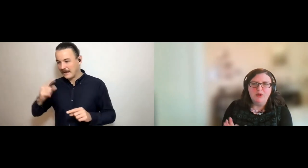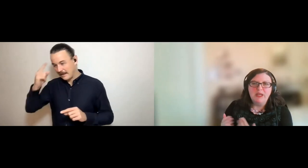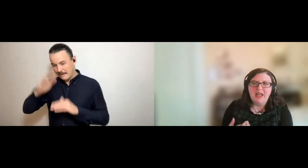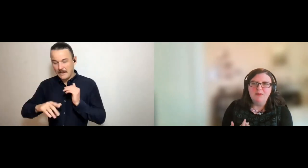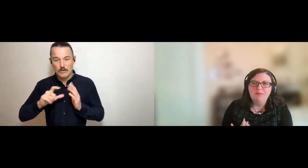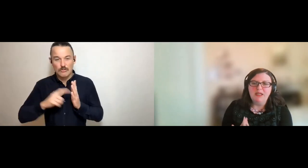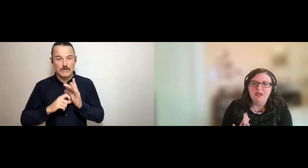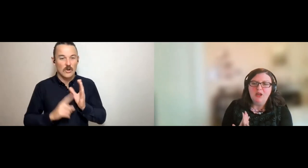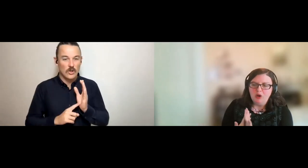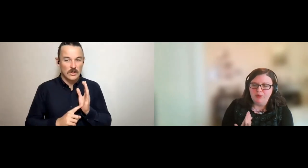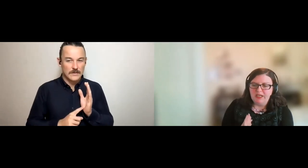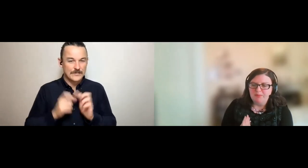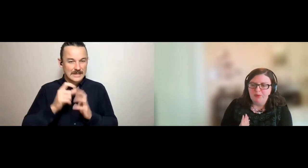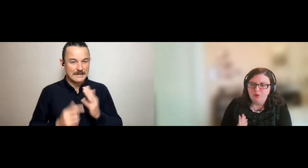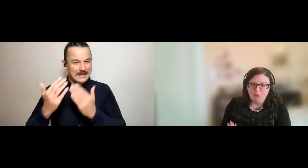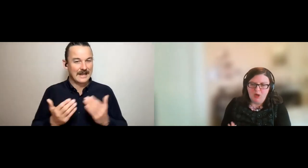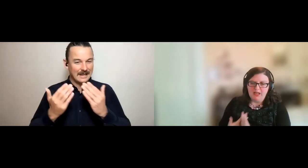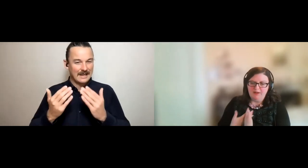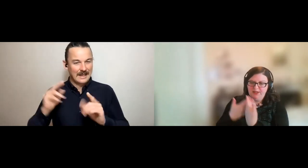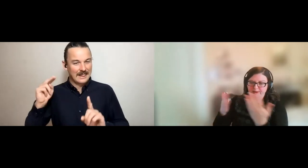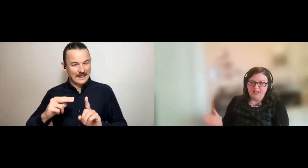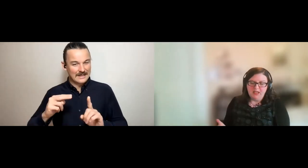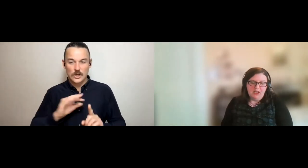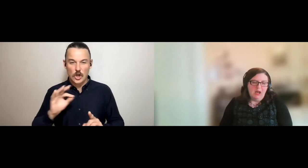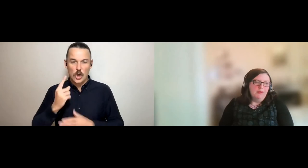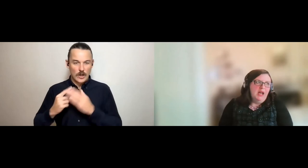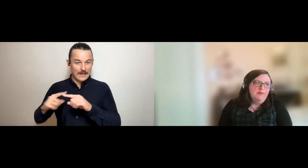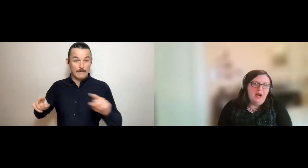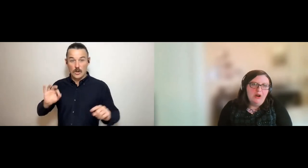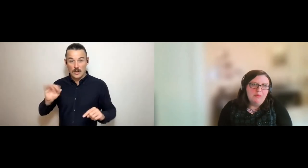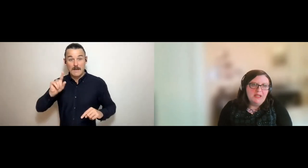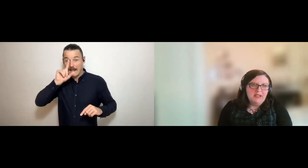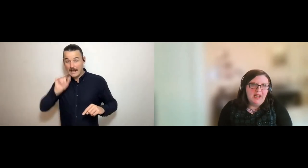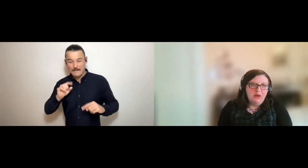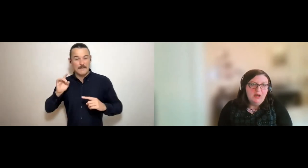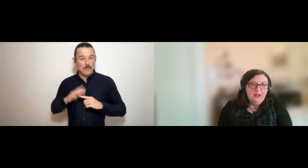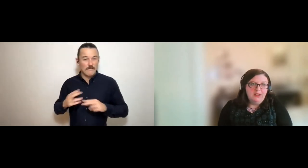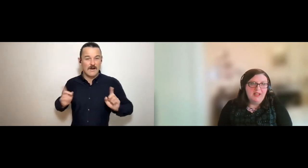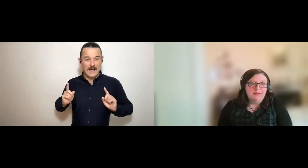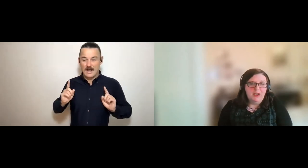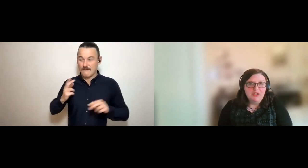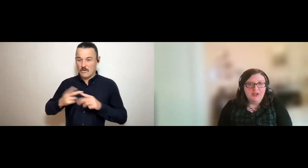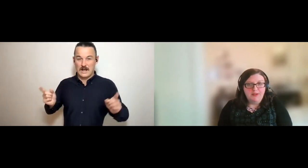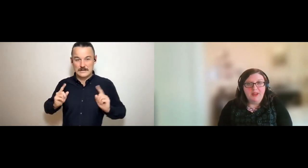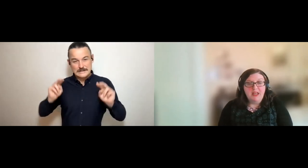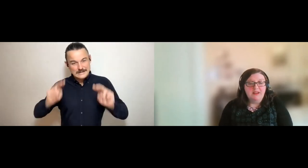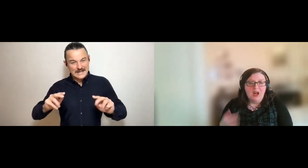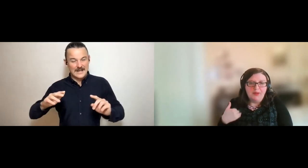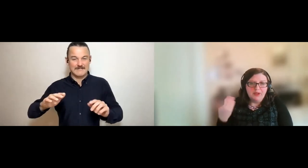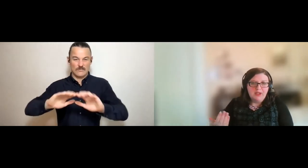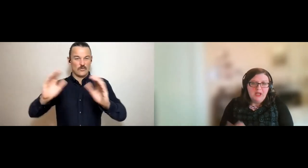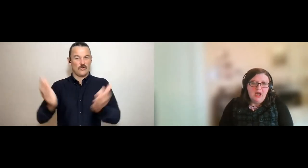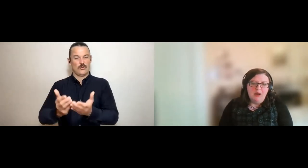also it can be a really important way of us seeing, um, environment and how society functions of thinking